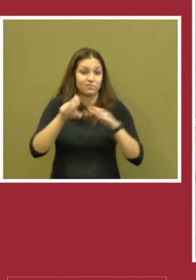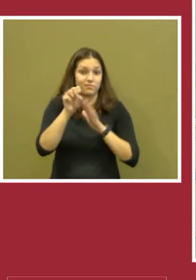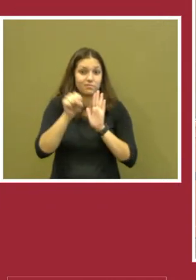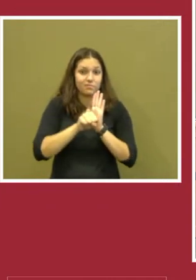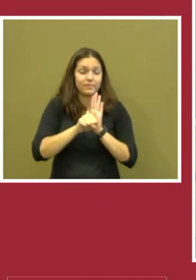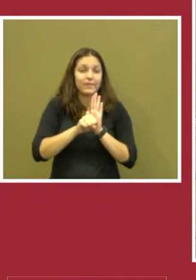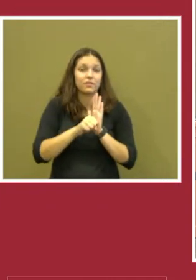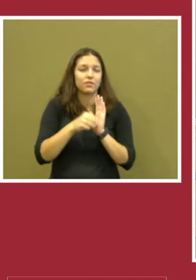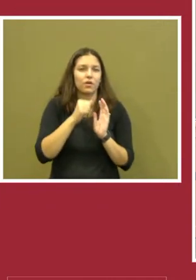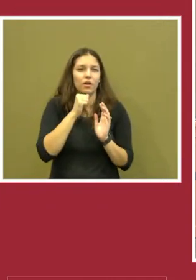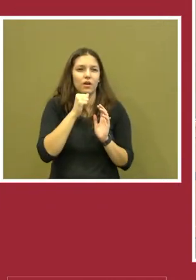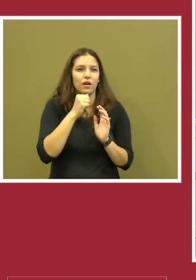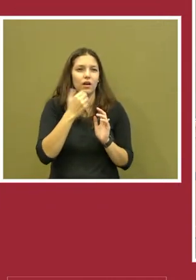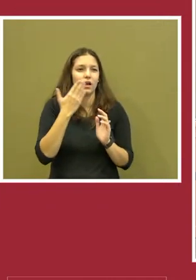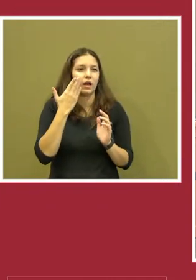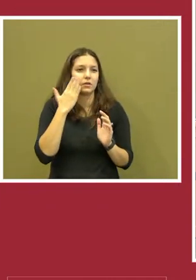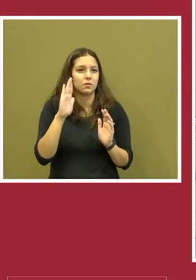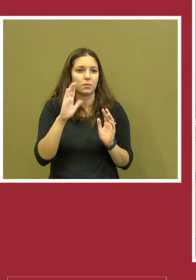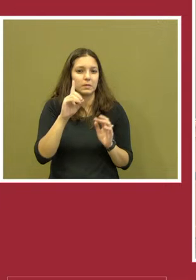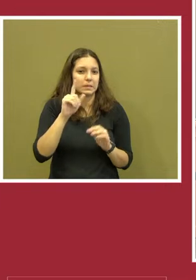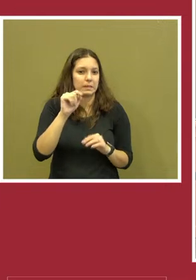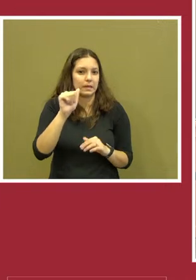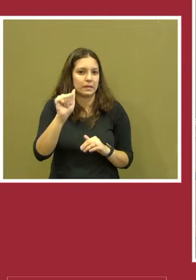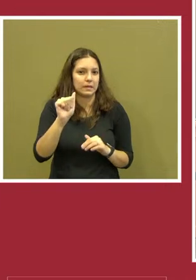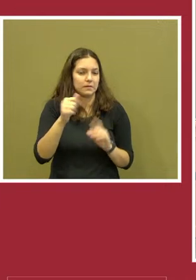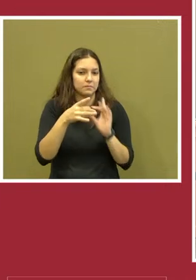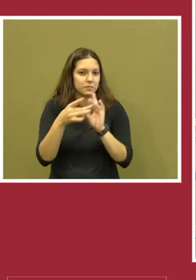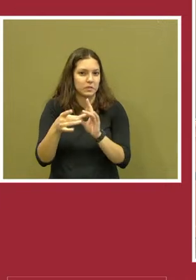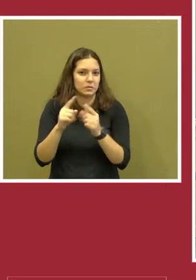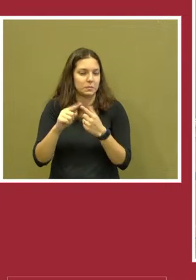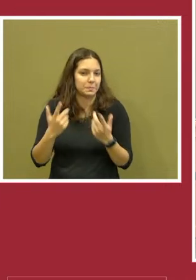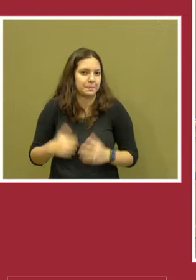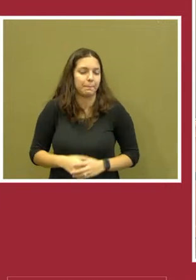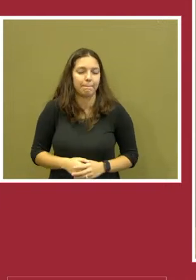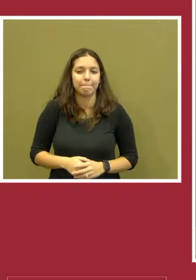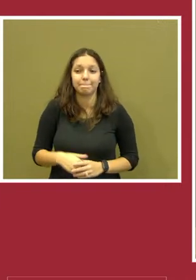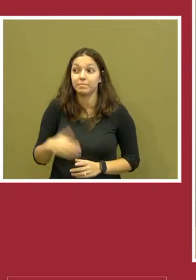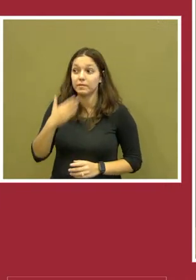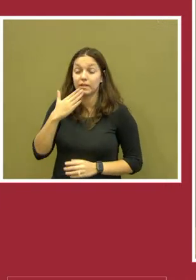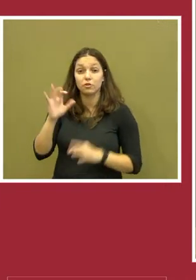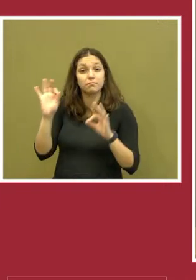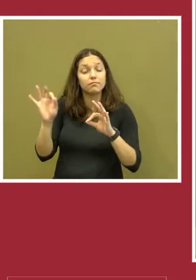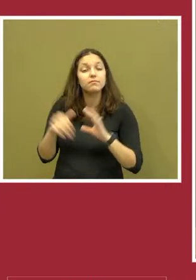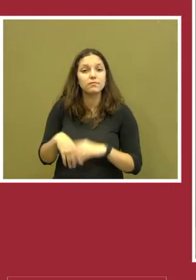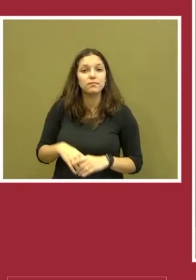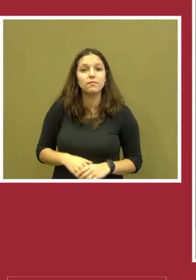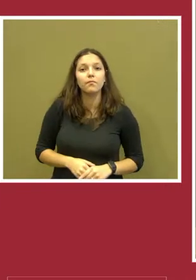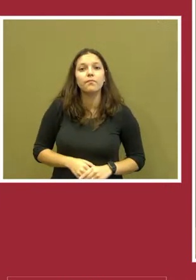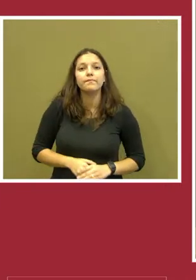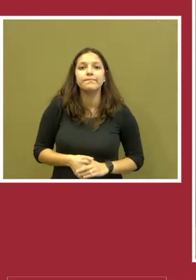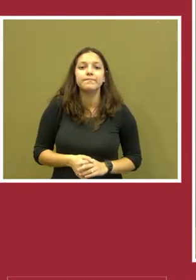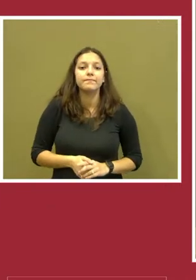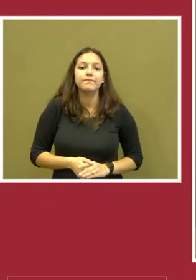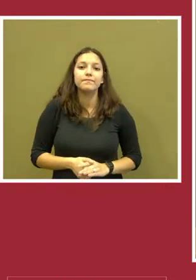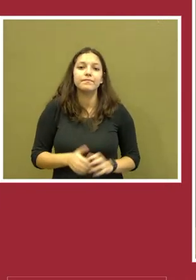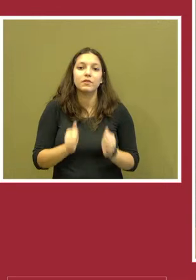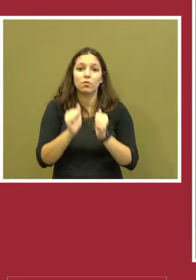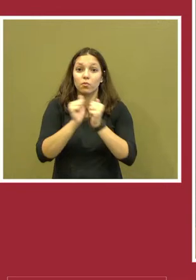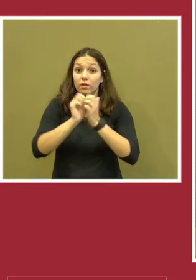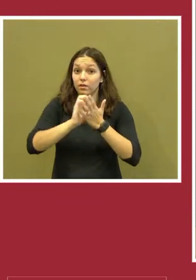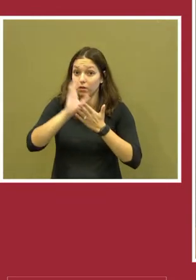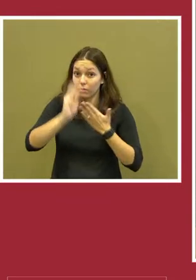and so I'm not sure what that data would be referencing. Okay, thank you. Great. And then with